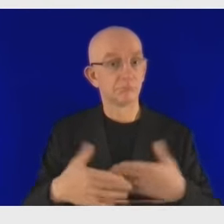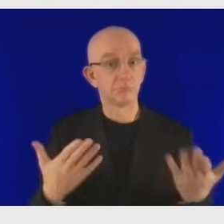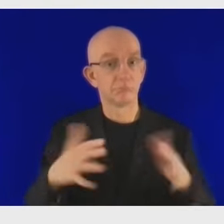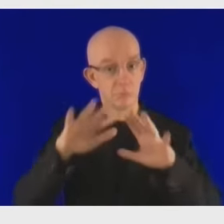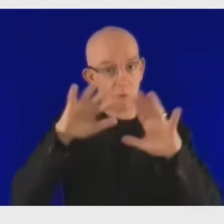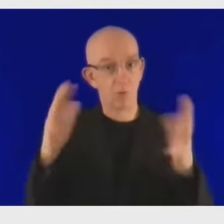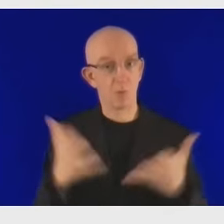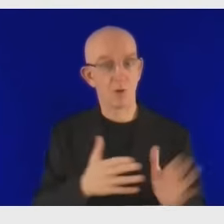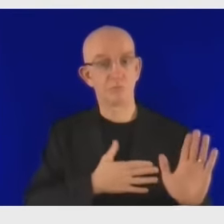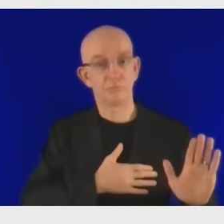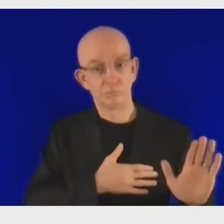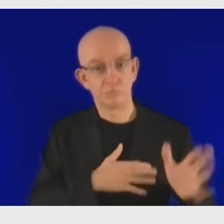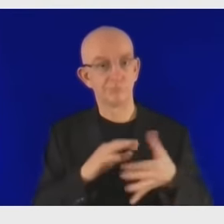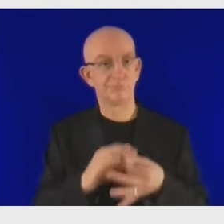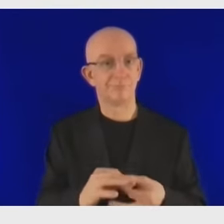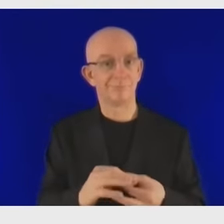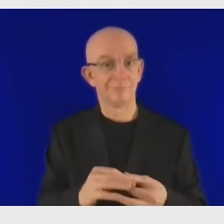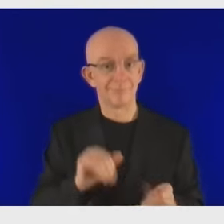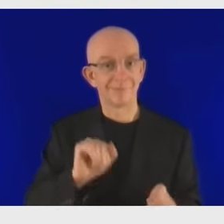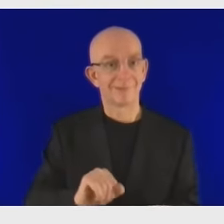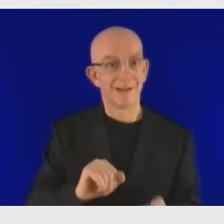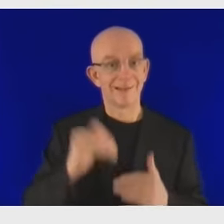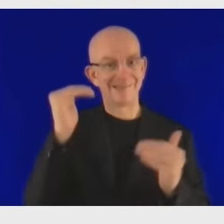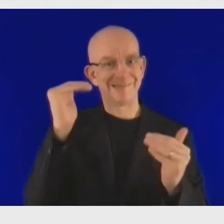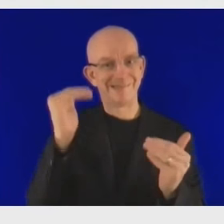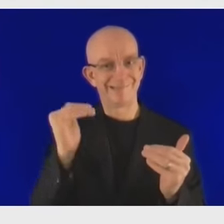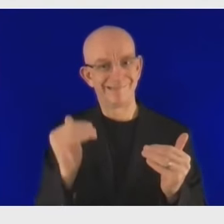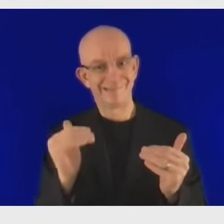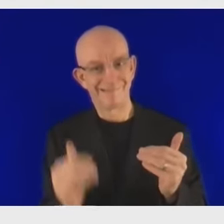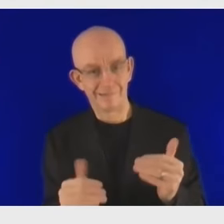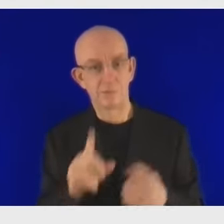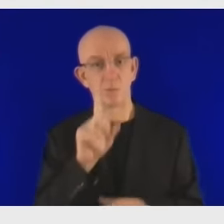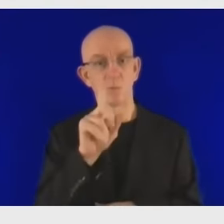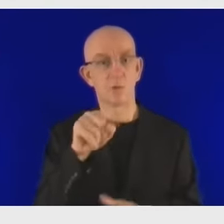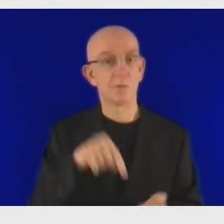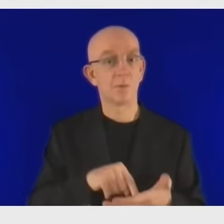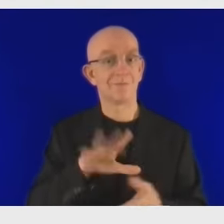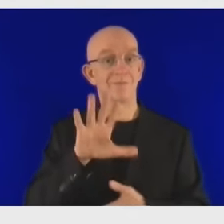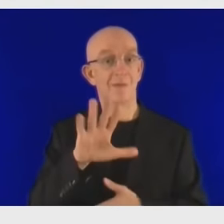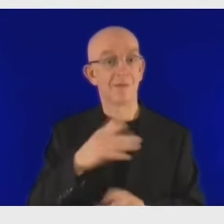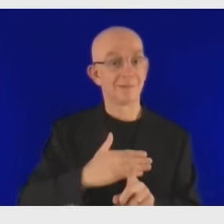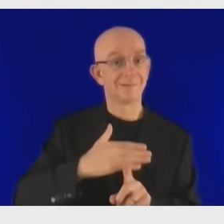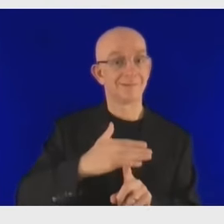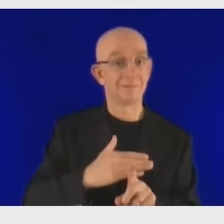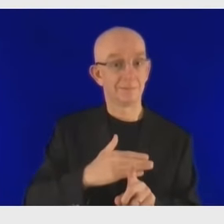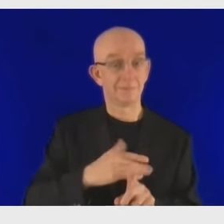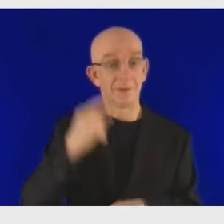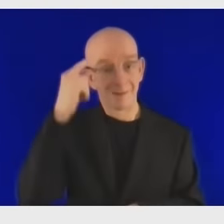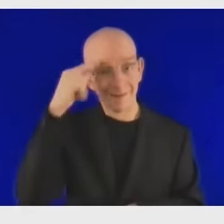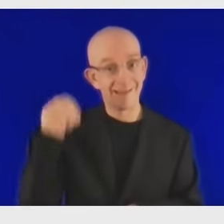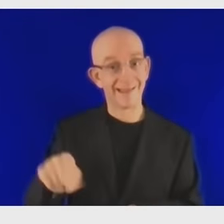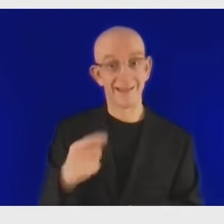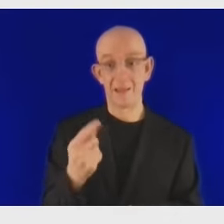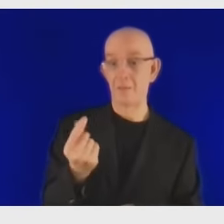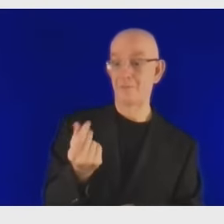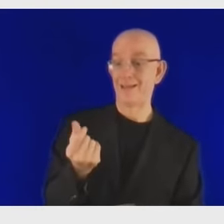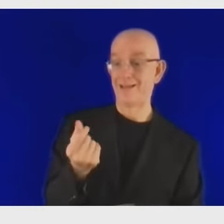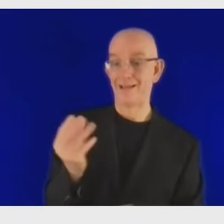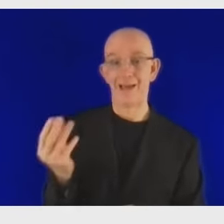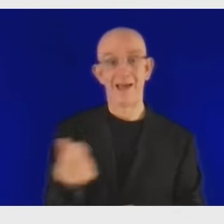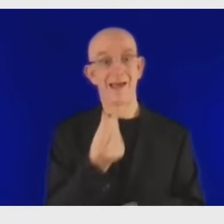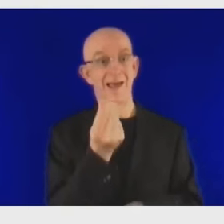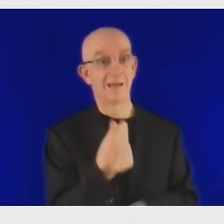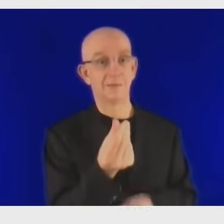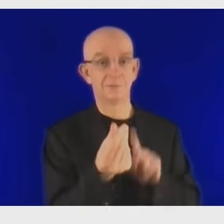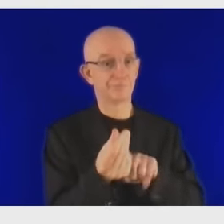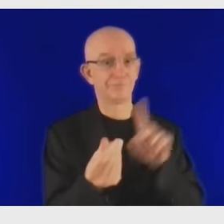resilience, ensuring that at least 50% of all climate finance is directed to it. While some donors have honored this commitment,